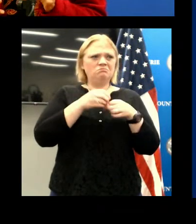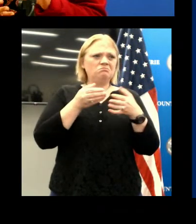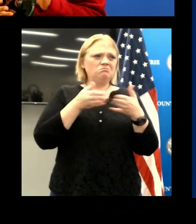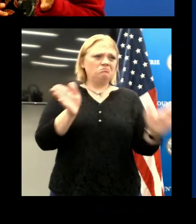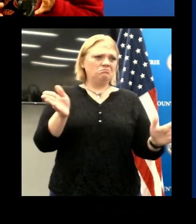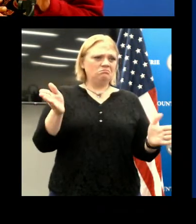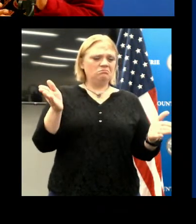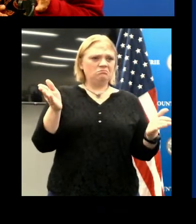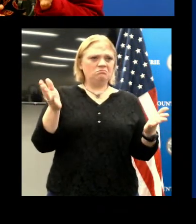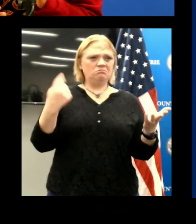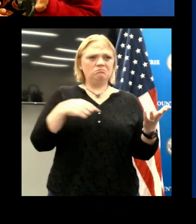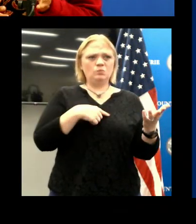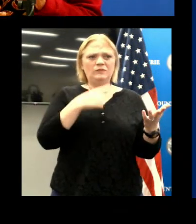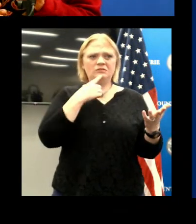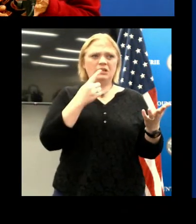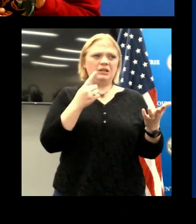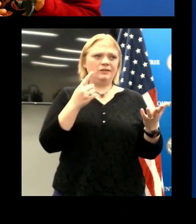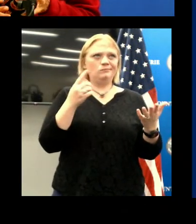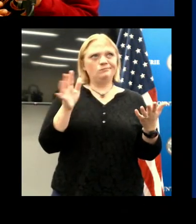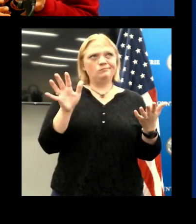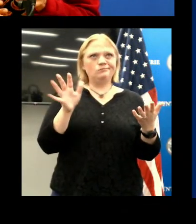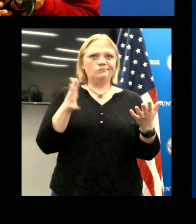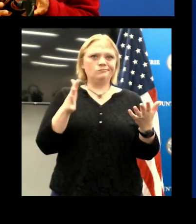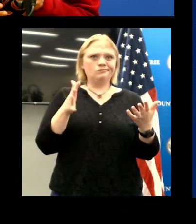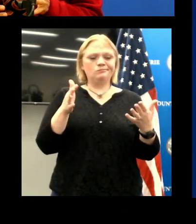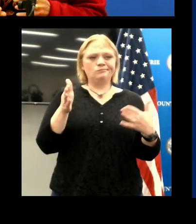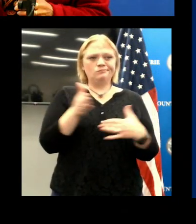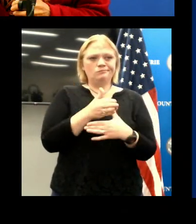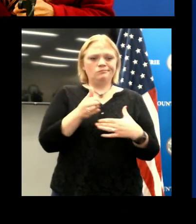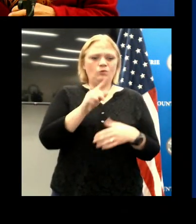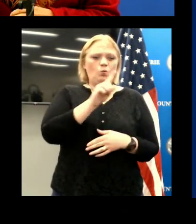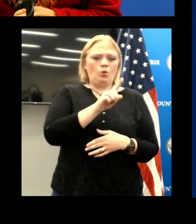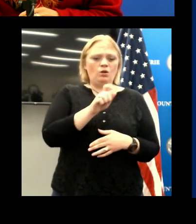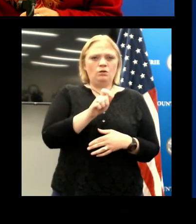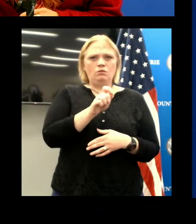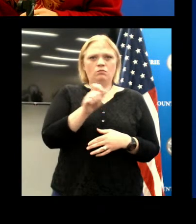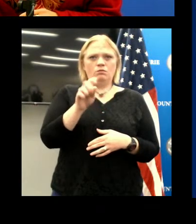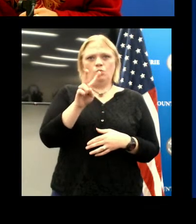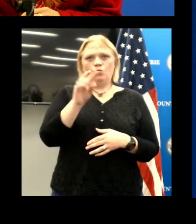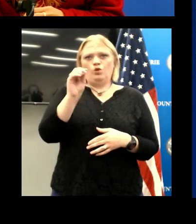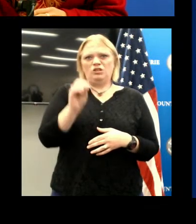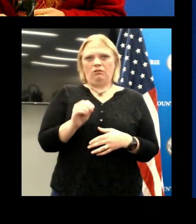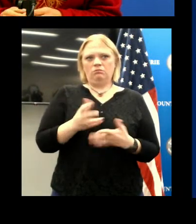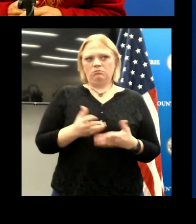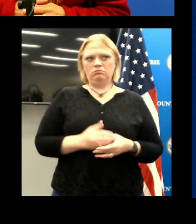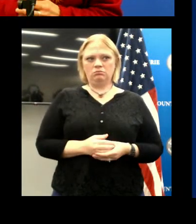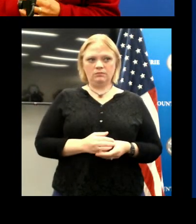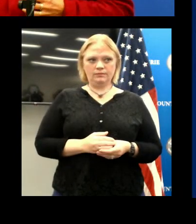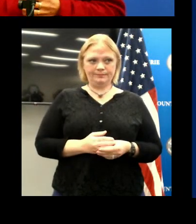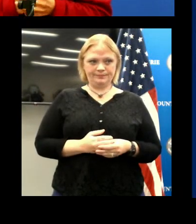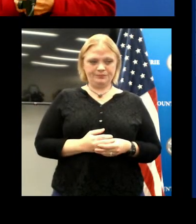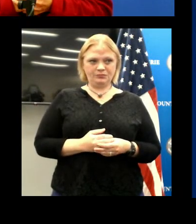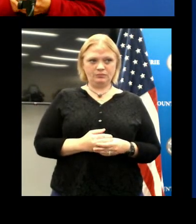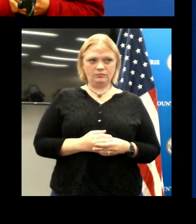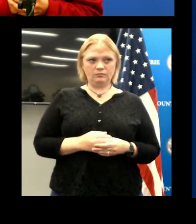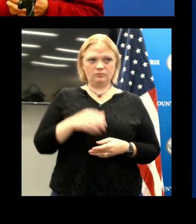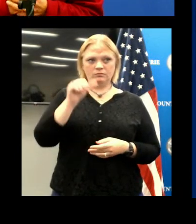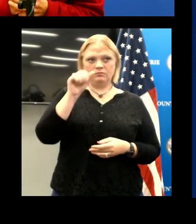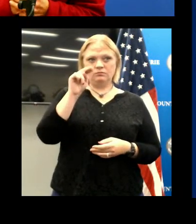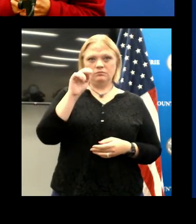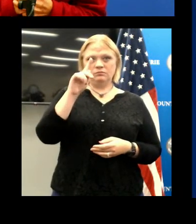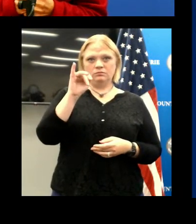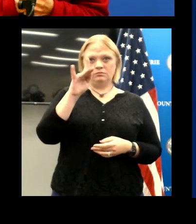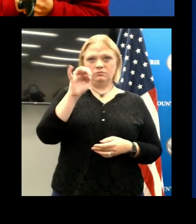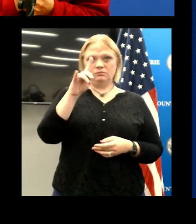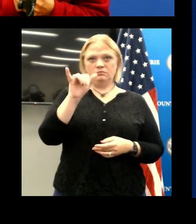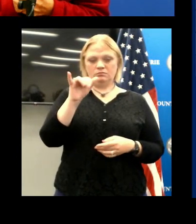been saying anywhere between the 1% to 2% area. And then looking at our antibody